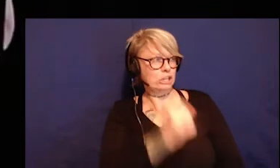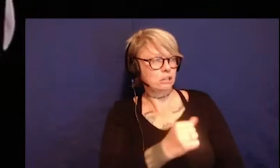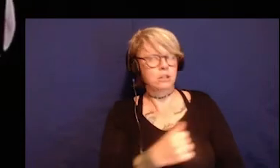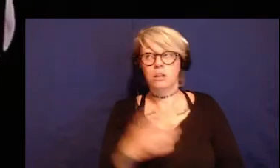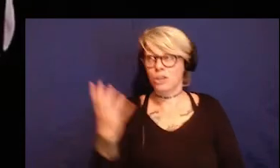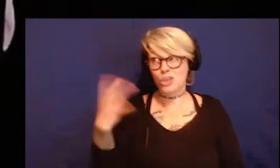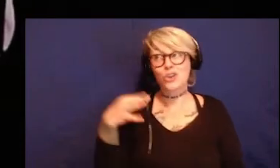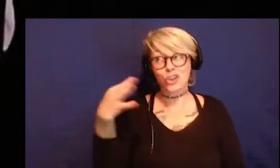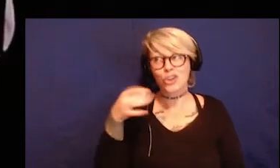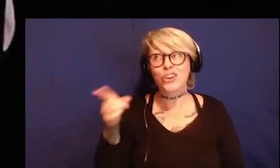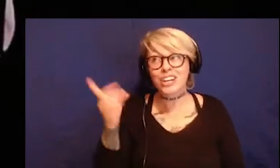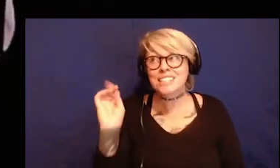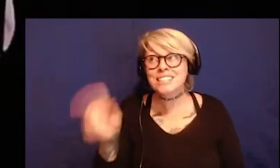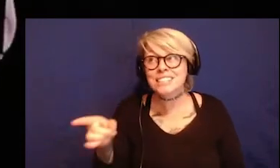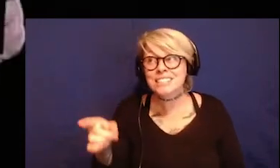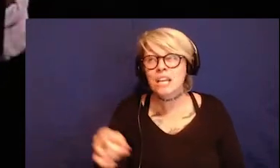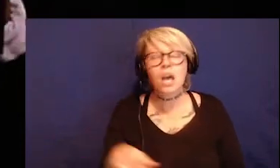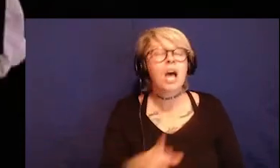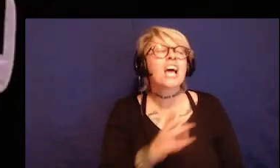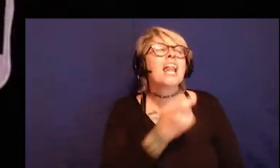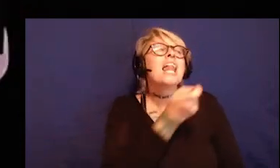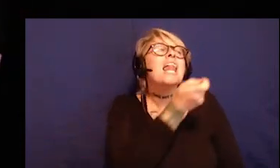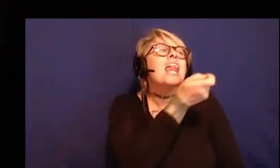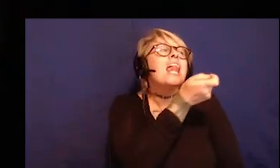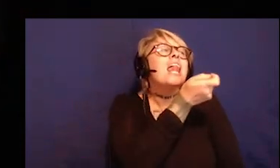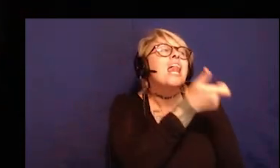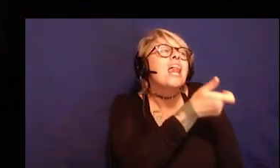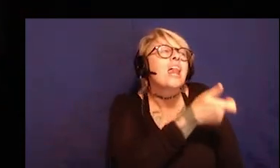curious. Just a little.